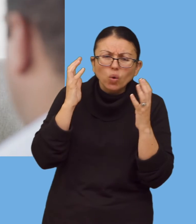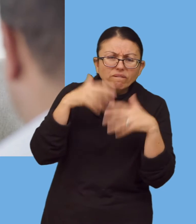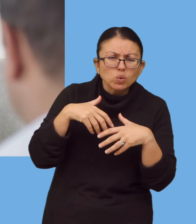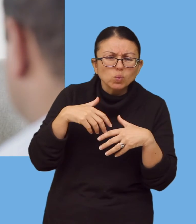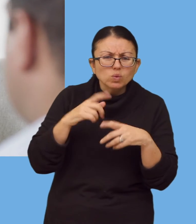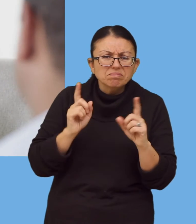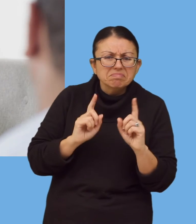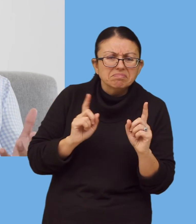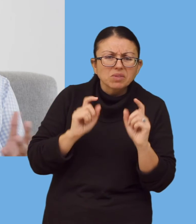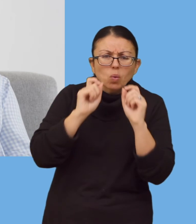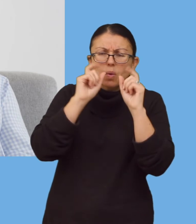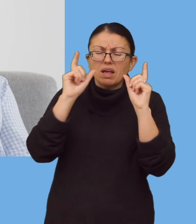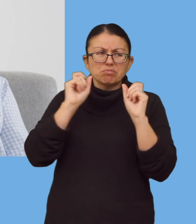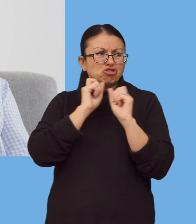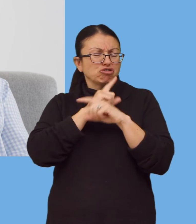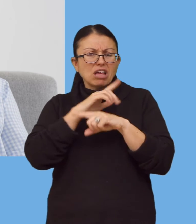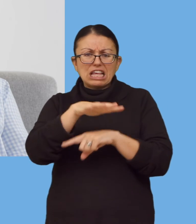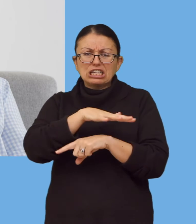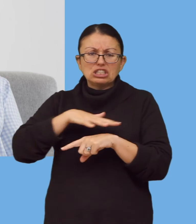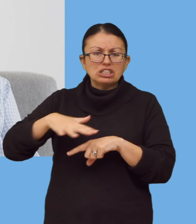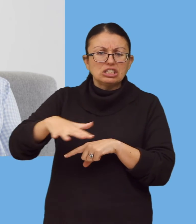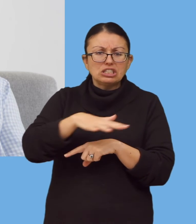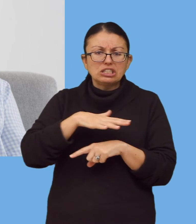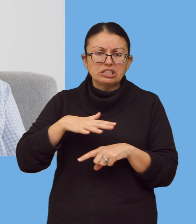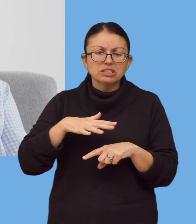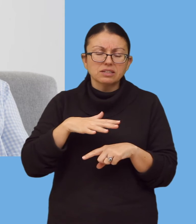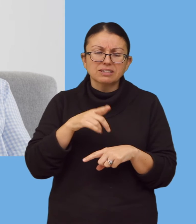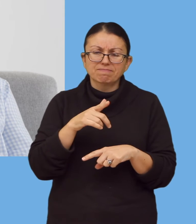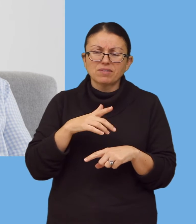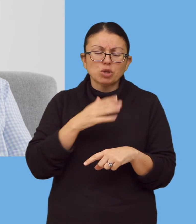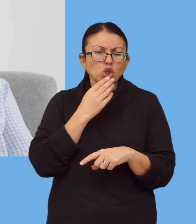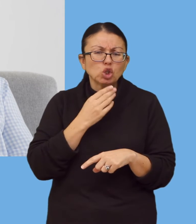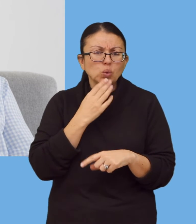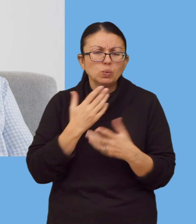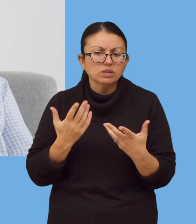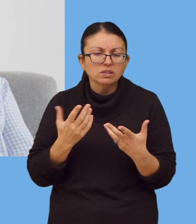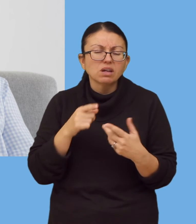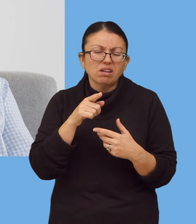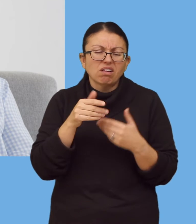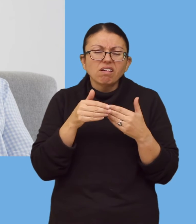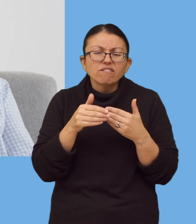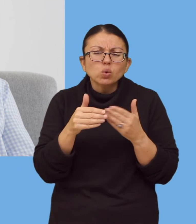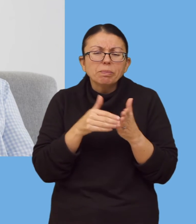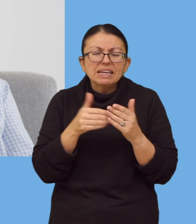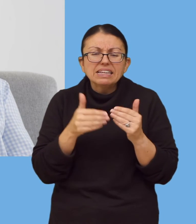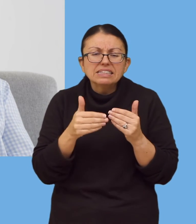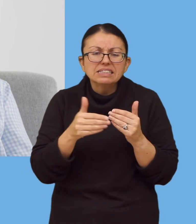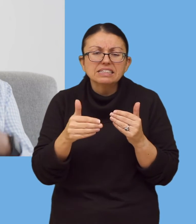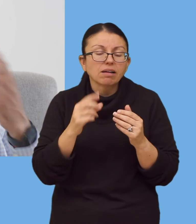because you'll be waking up in an unusual environment and something you're not used to. That lasts a few minutes, but then